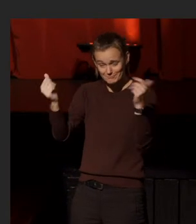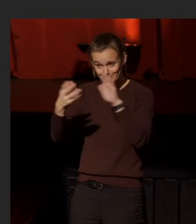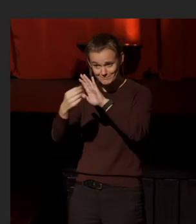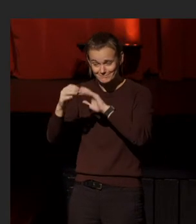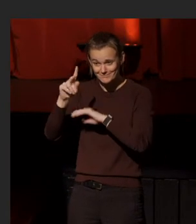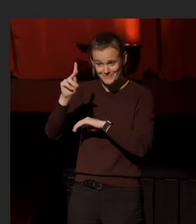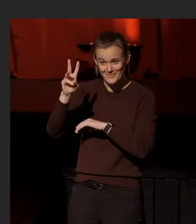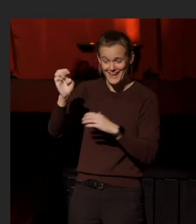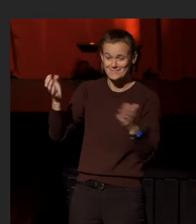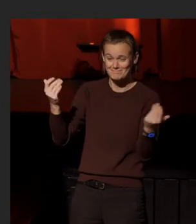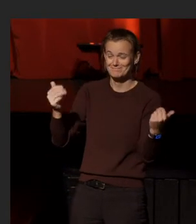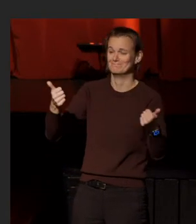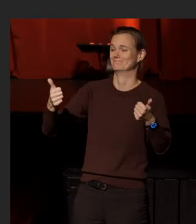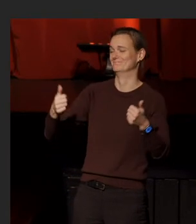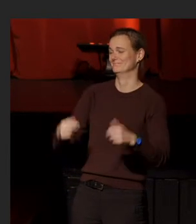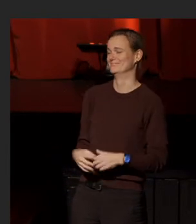go.